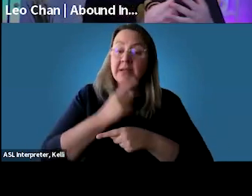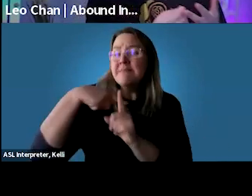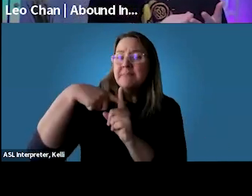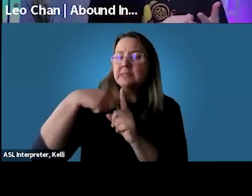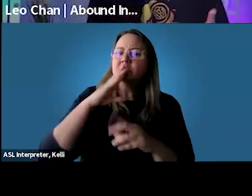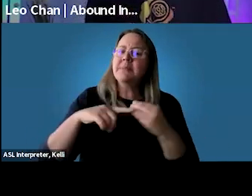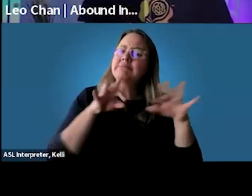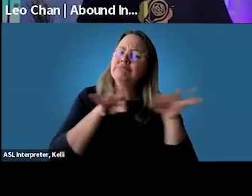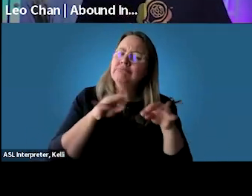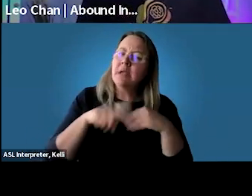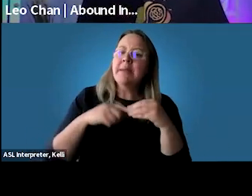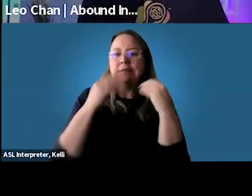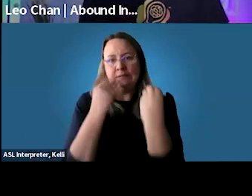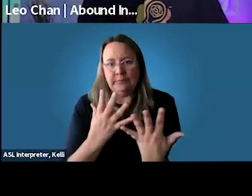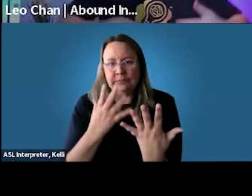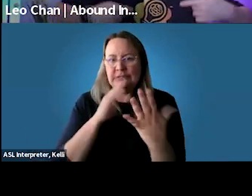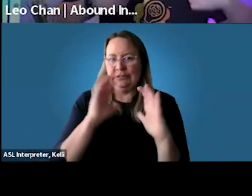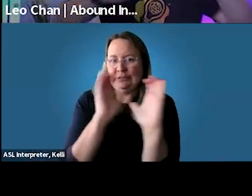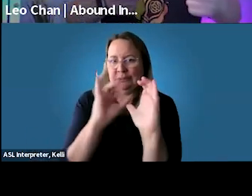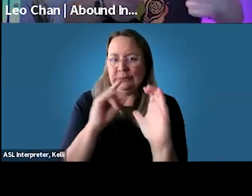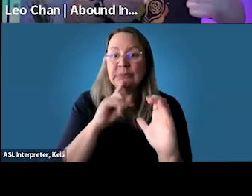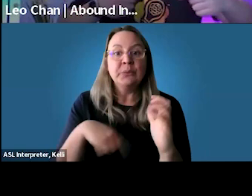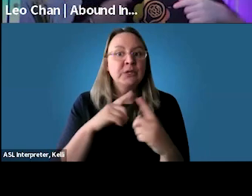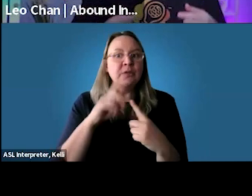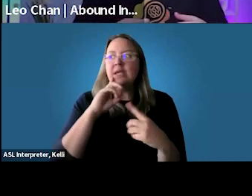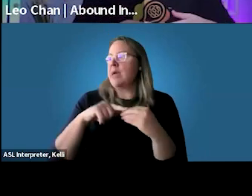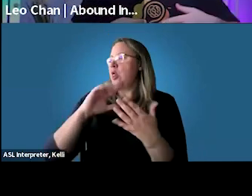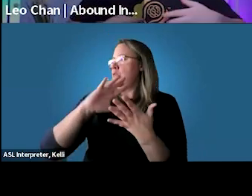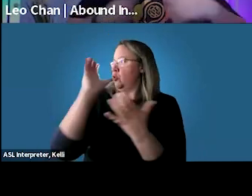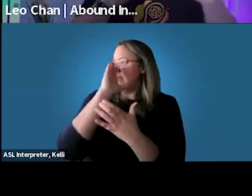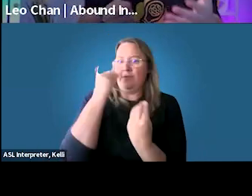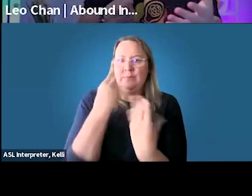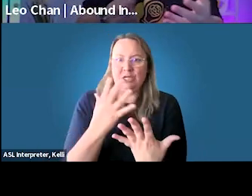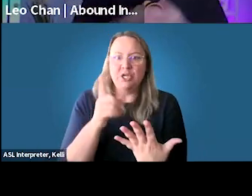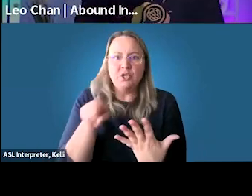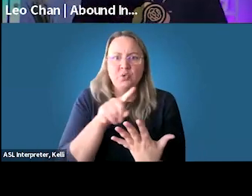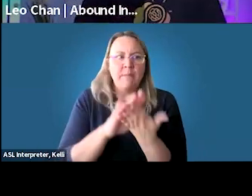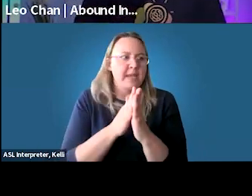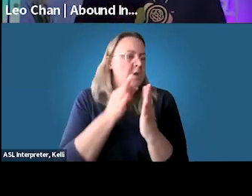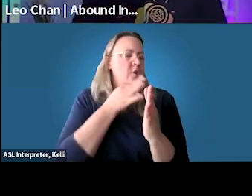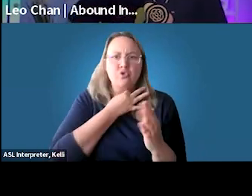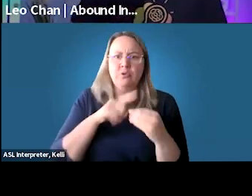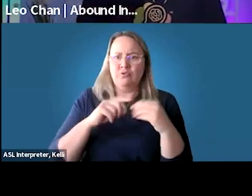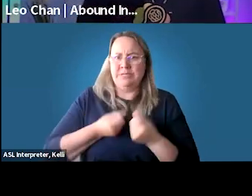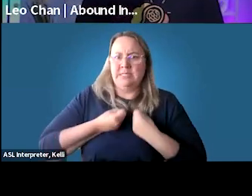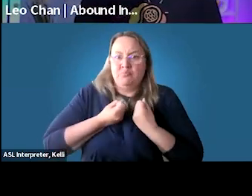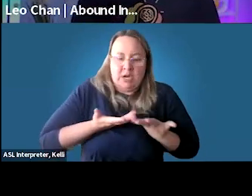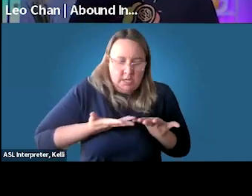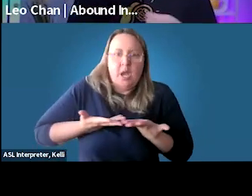also described as information seeking. So when you're looking for information, you are being curious. You're expressing